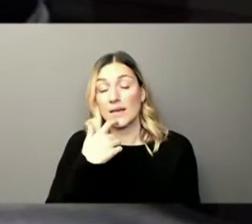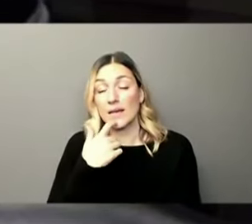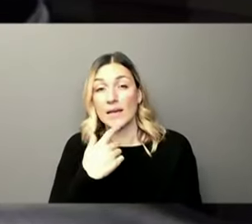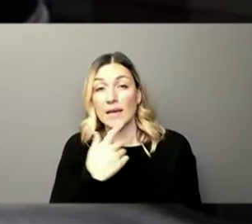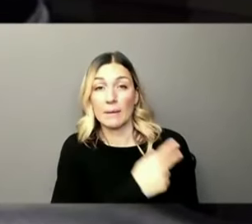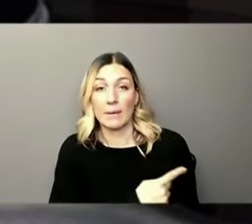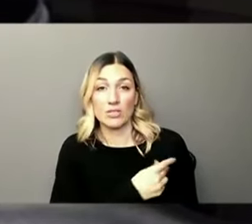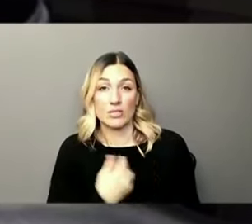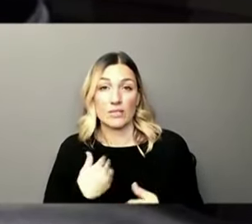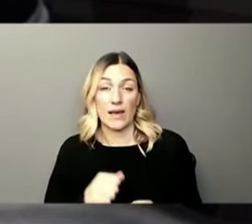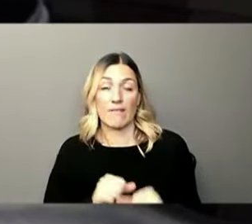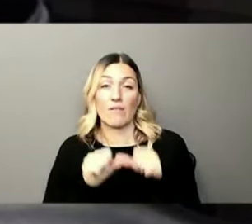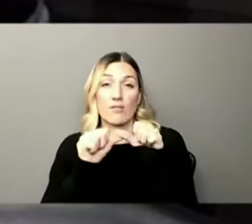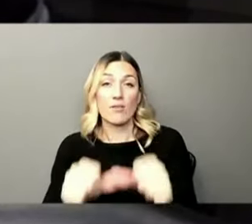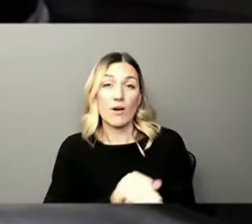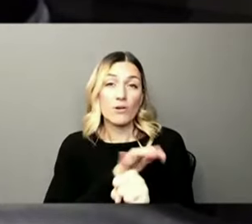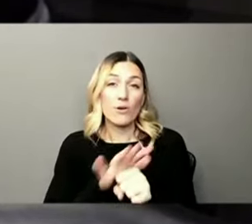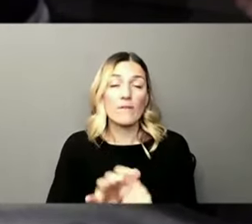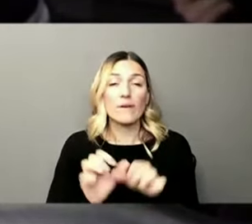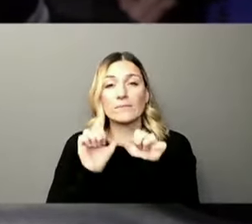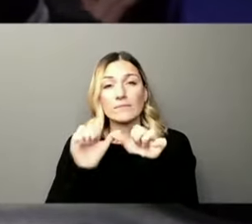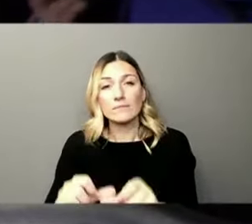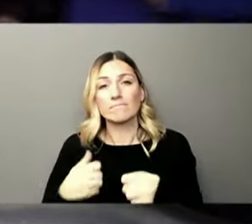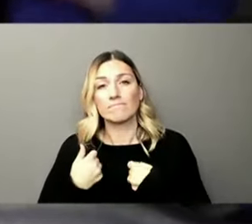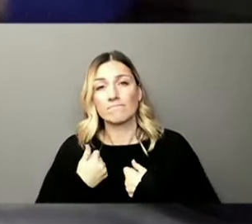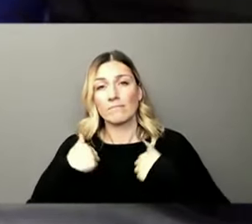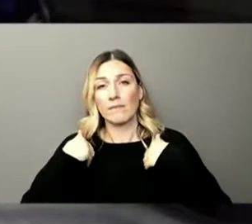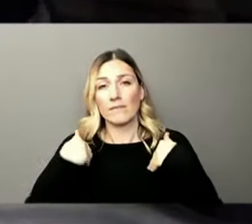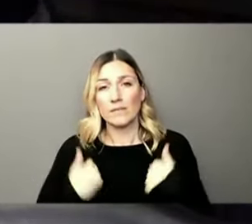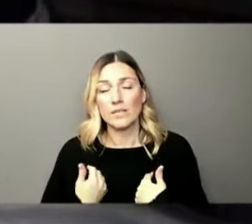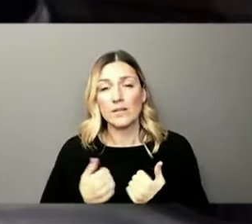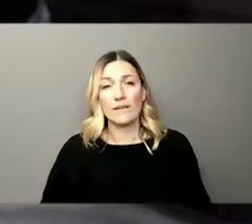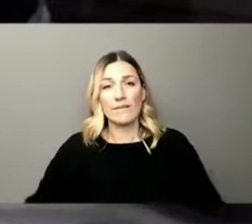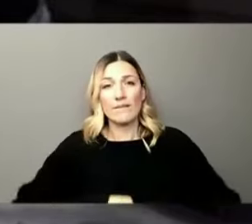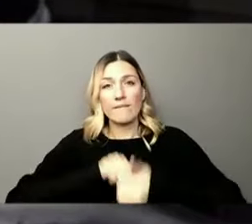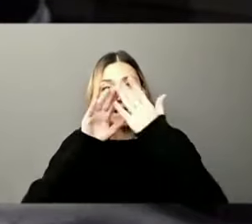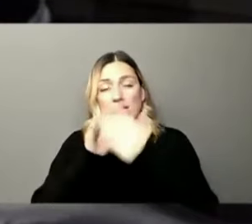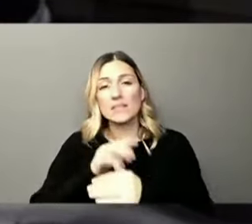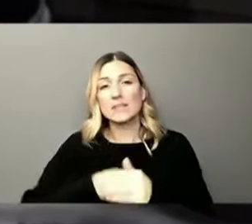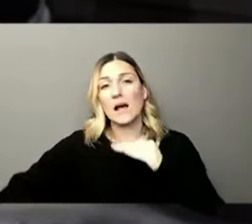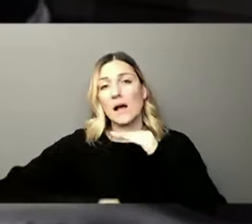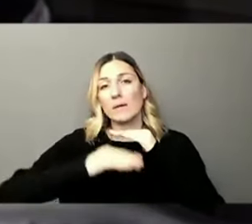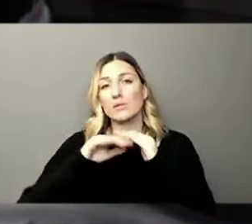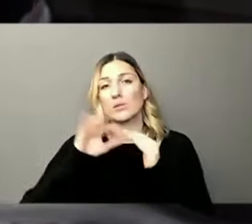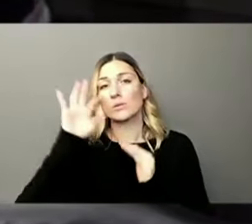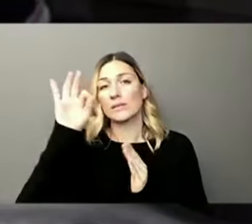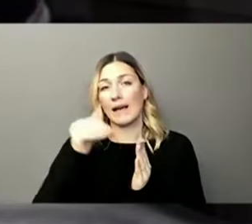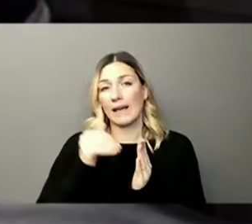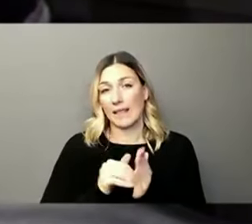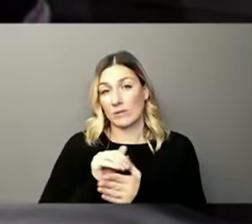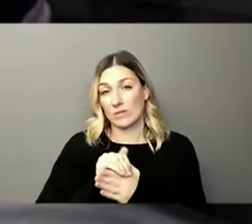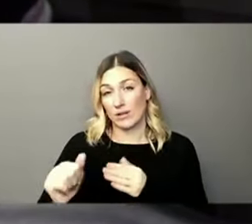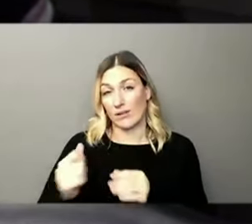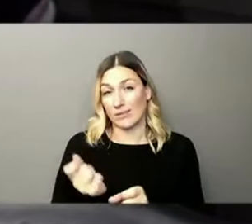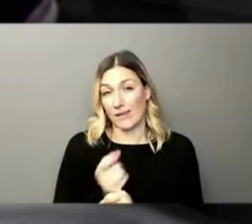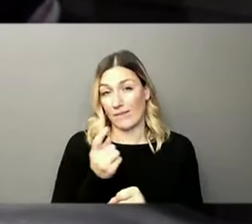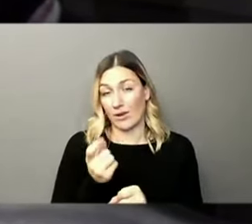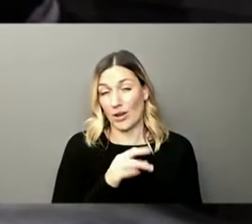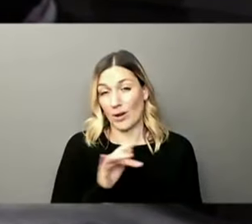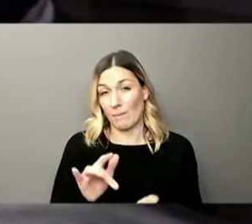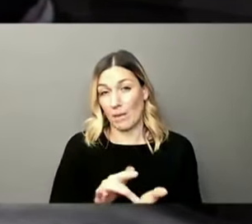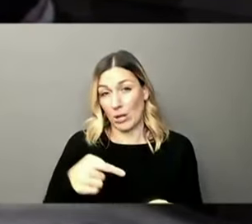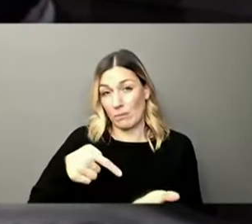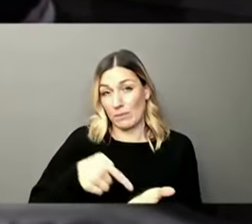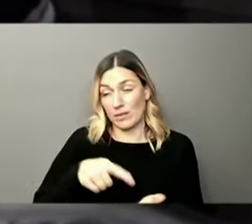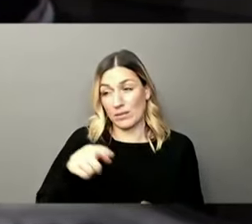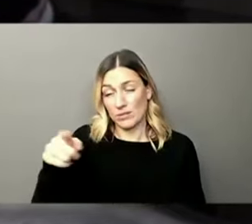long COVID and chronic fatigue syndrome could face an average of $9,000 annually in medical bills. So can you, you